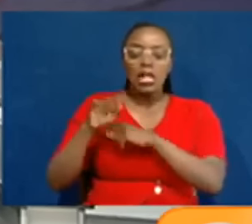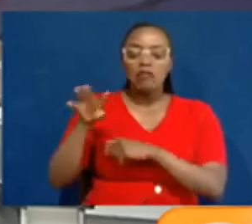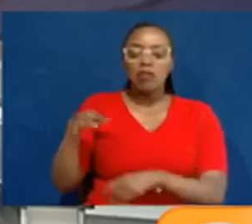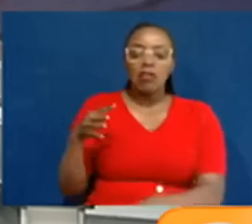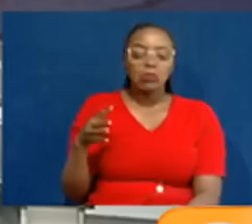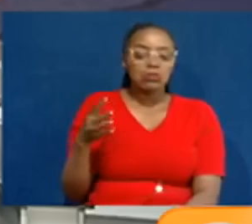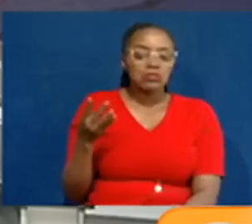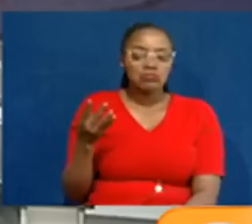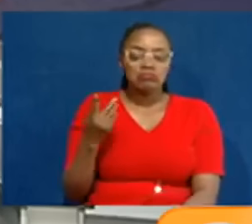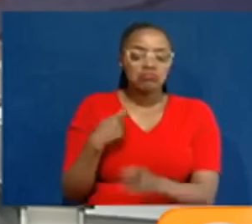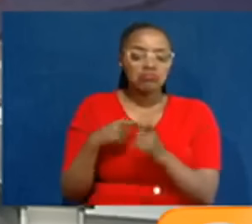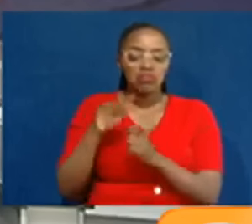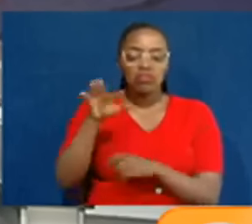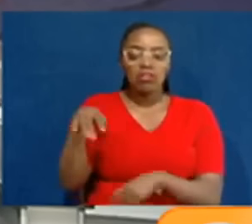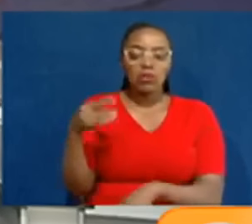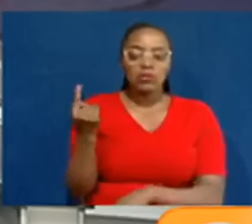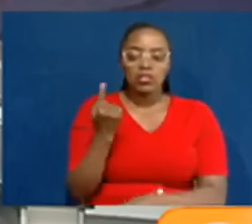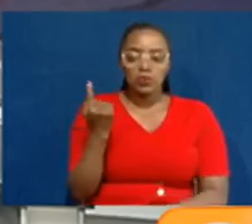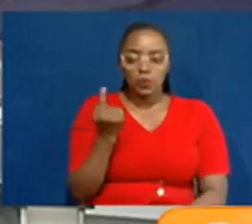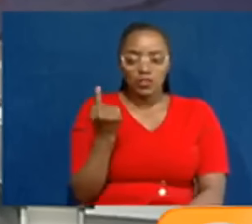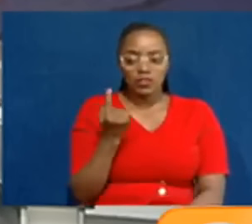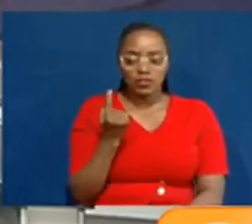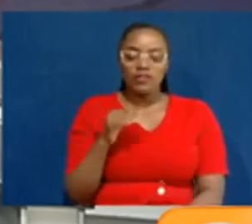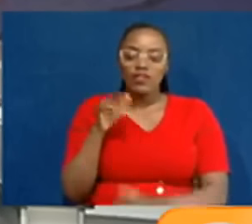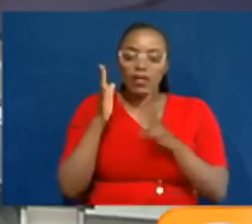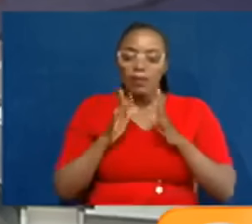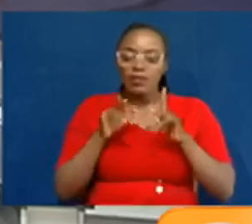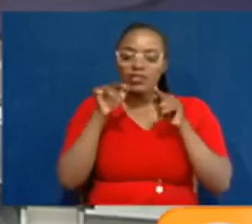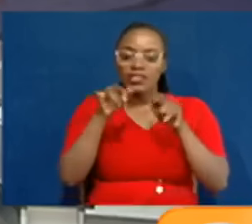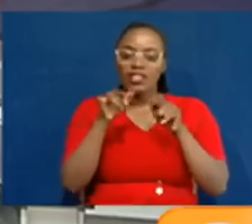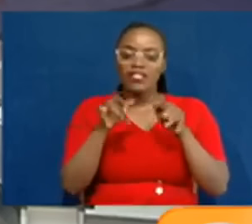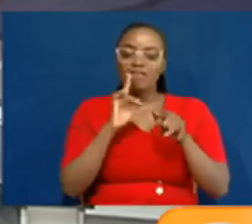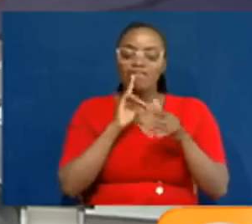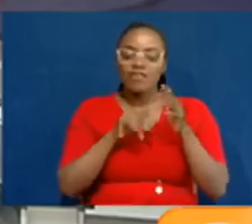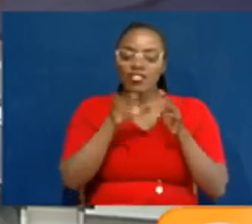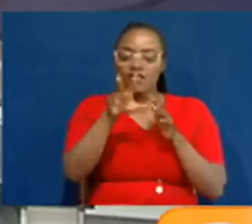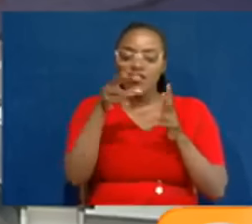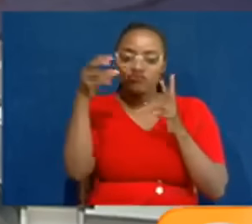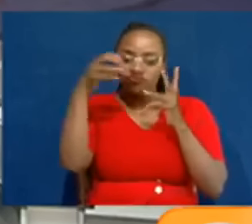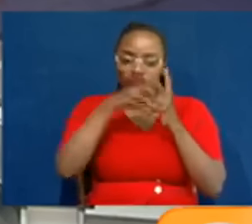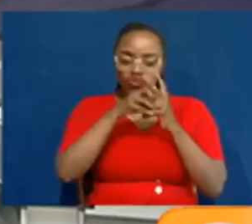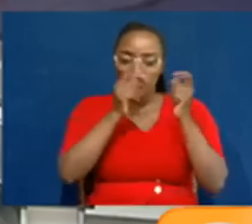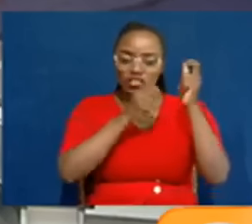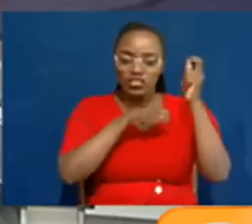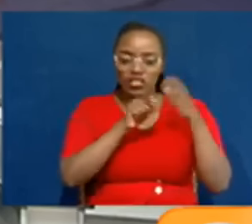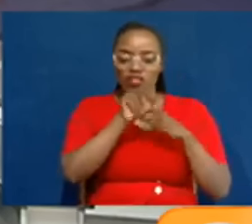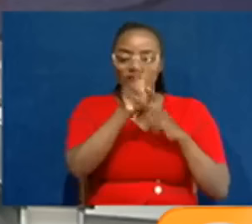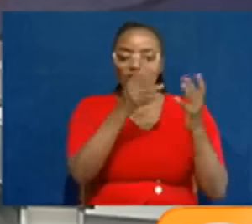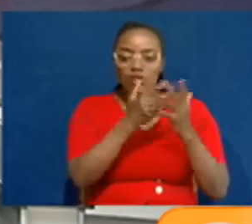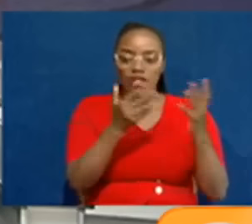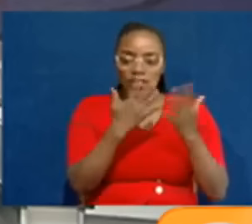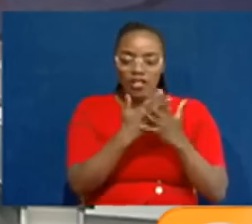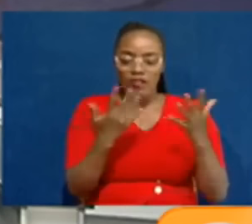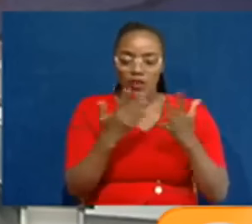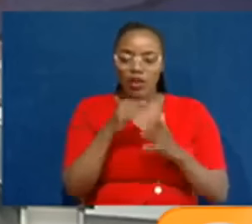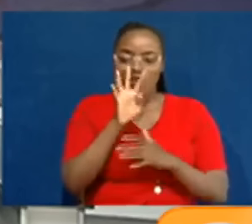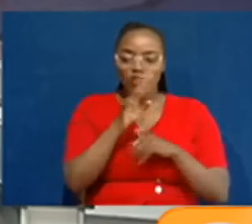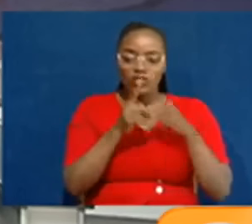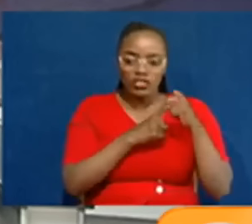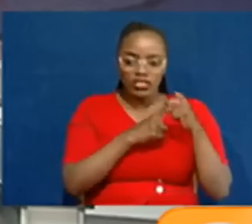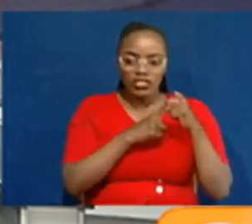later on selling it for 4,000 shillings. The accused admitted to stealing the ring and selling it to a second-hand items dealer in Kawangware